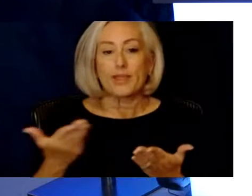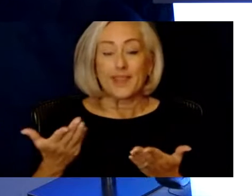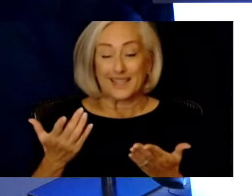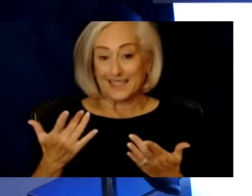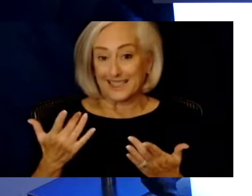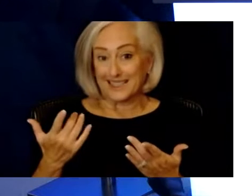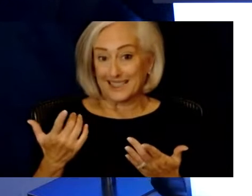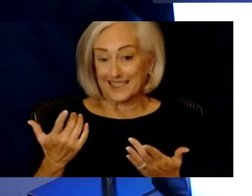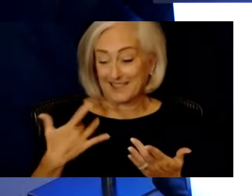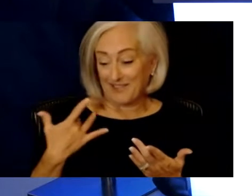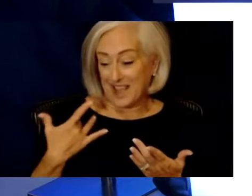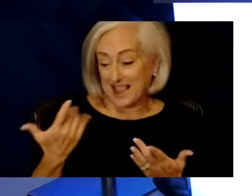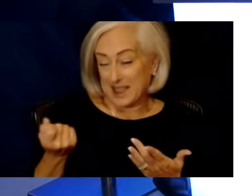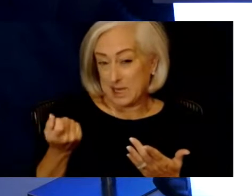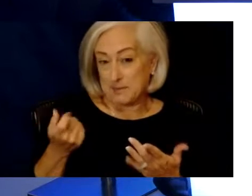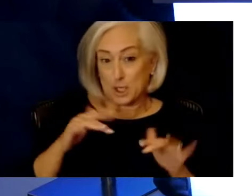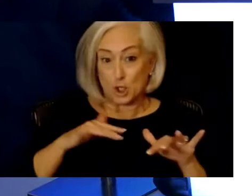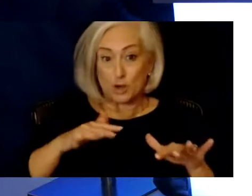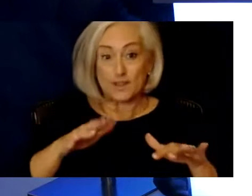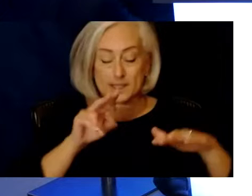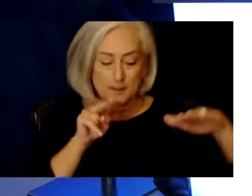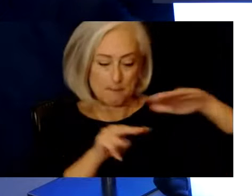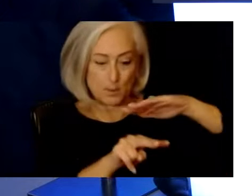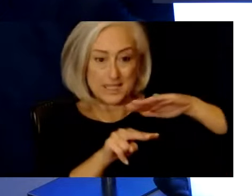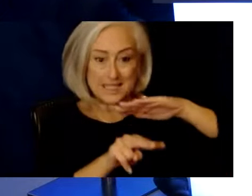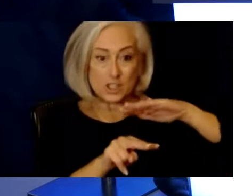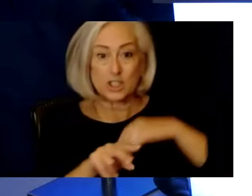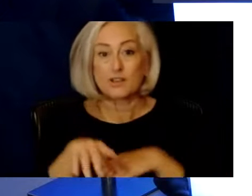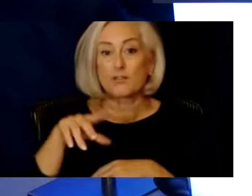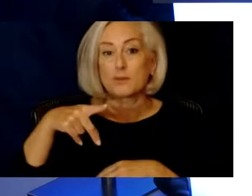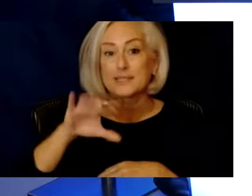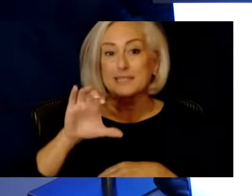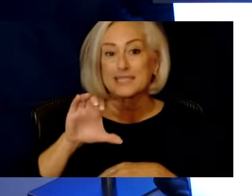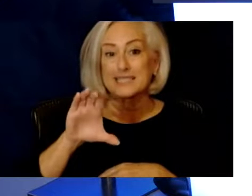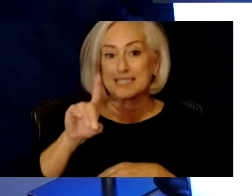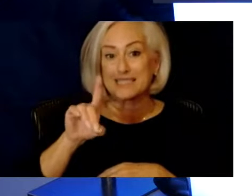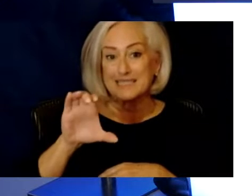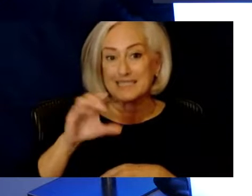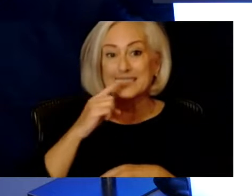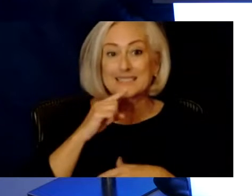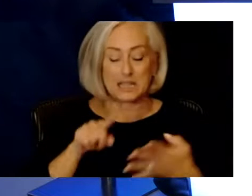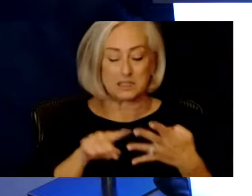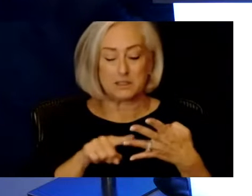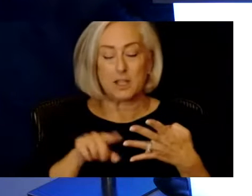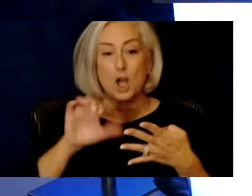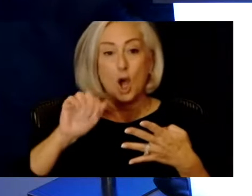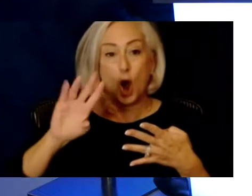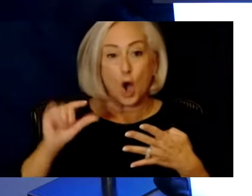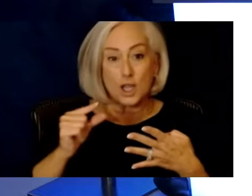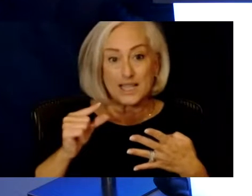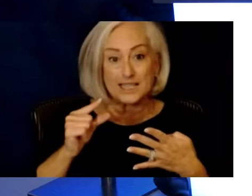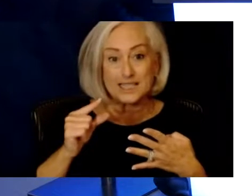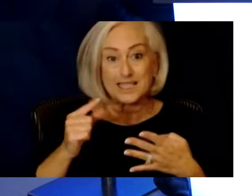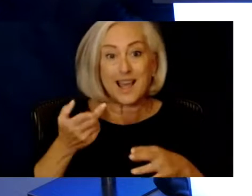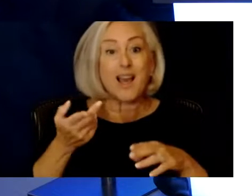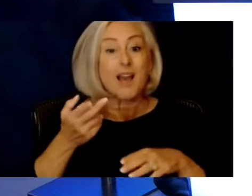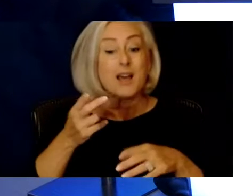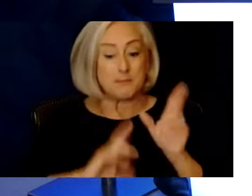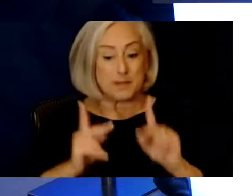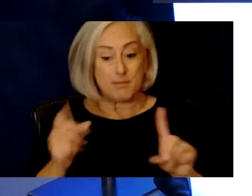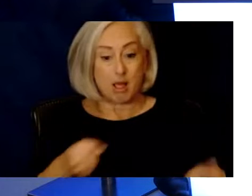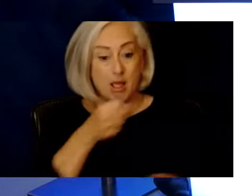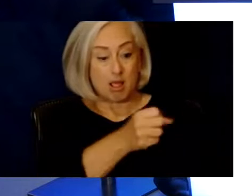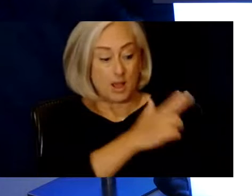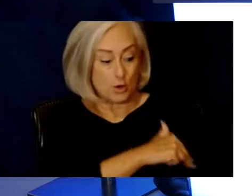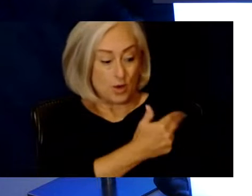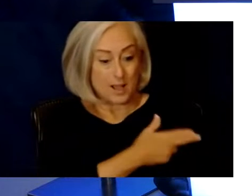that there's some prediction from the CDC that by mid-August, hospitalizations from COVID could rise up to 13,000 a